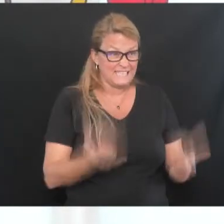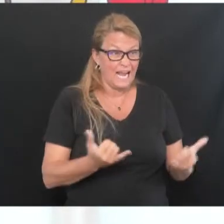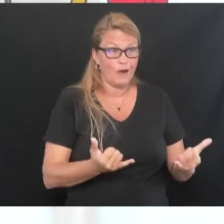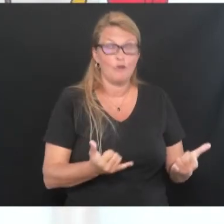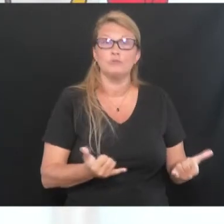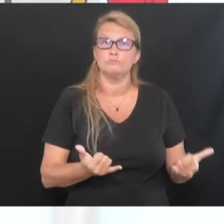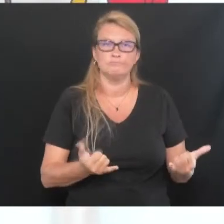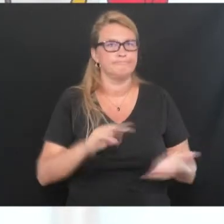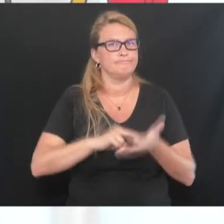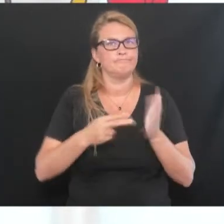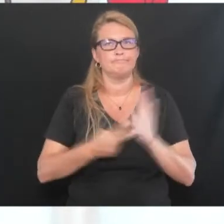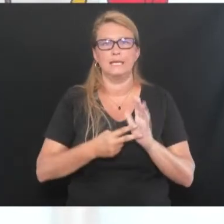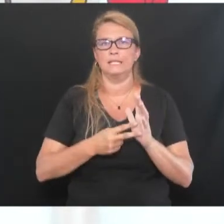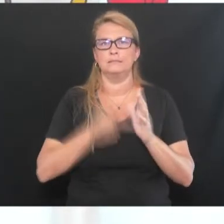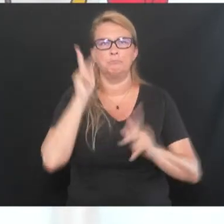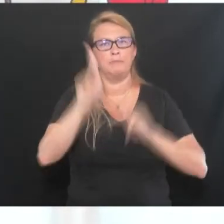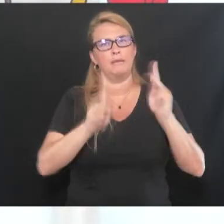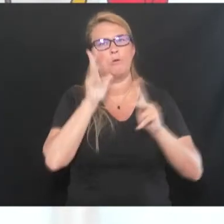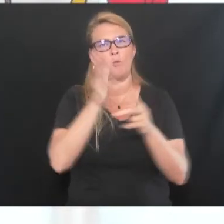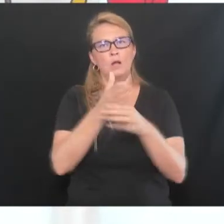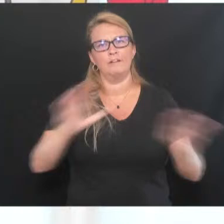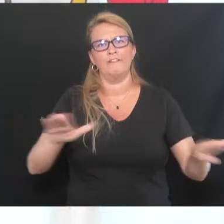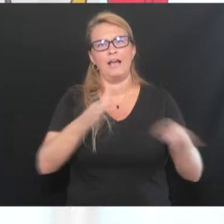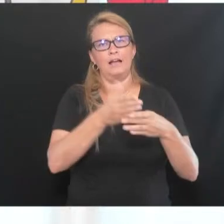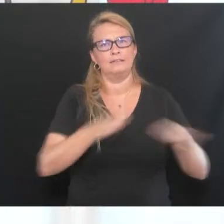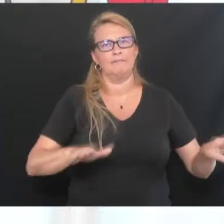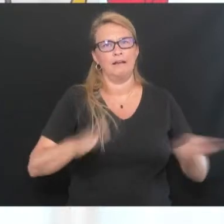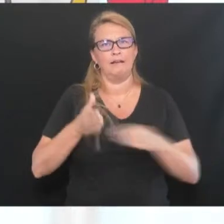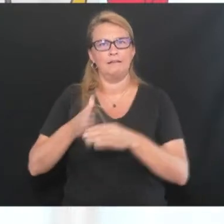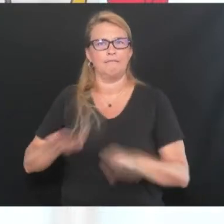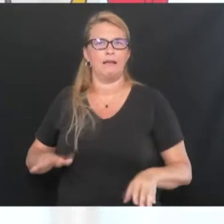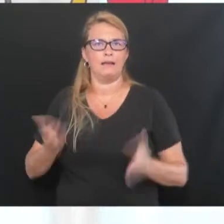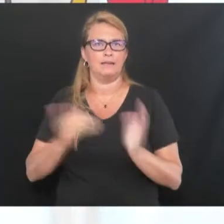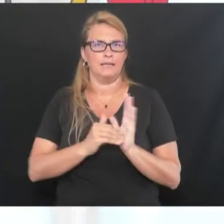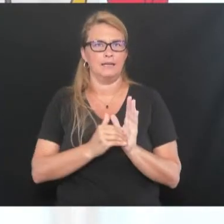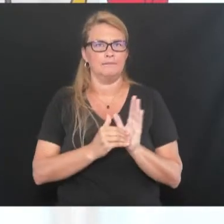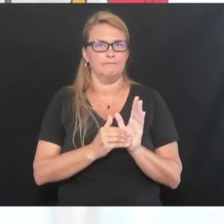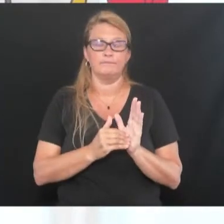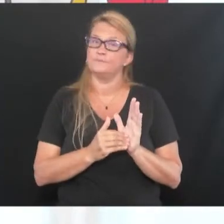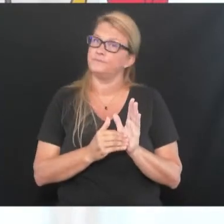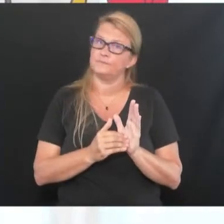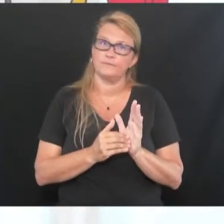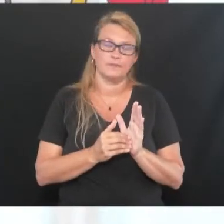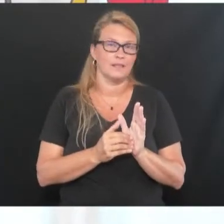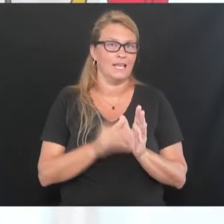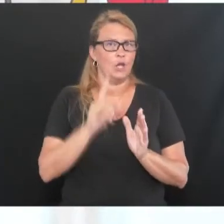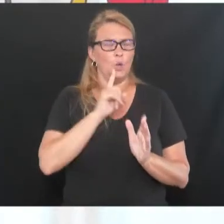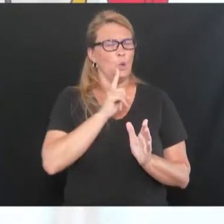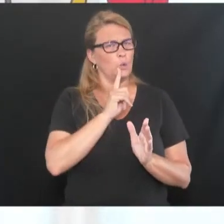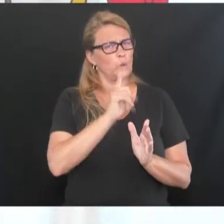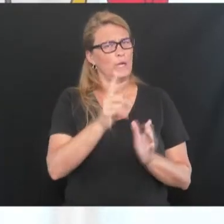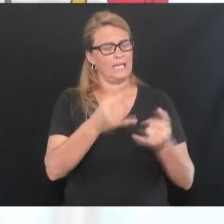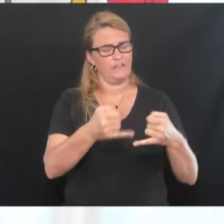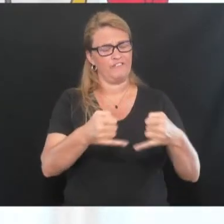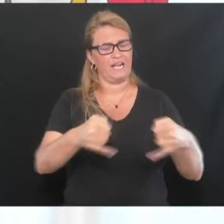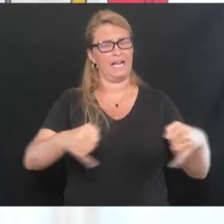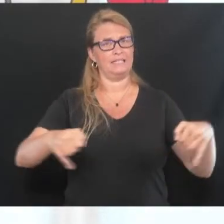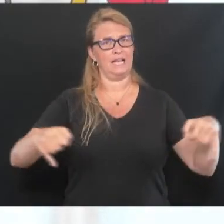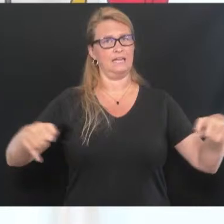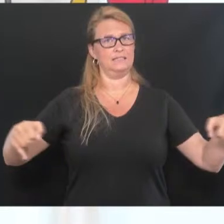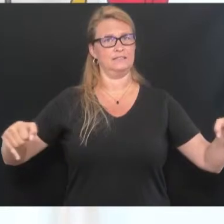kinds of division happen immediately. It is a fine line that we've got